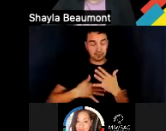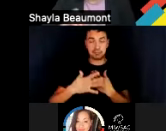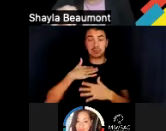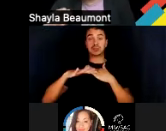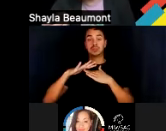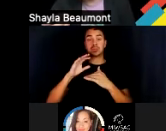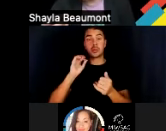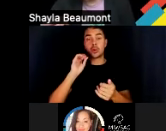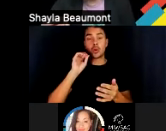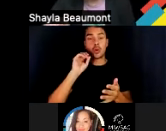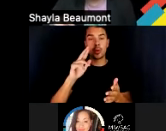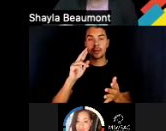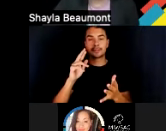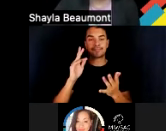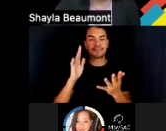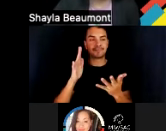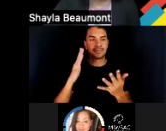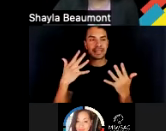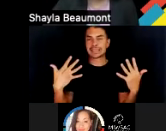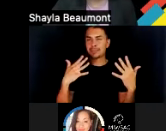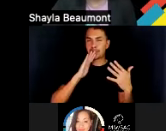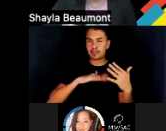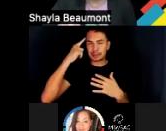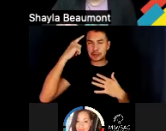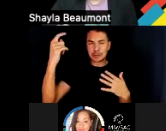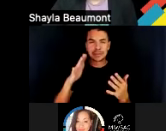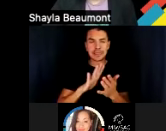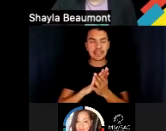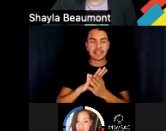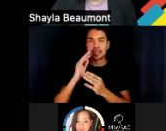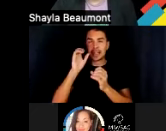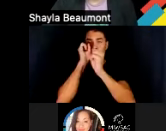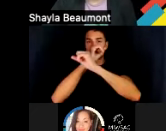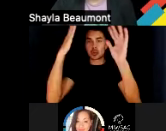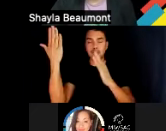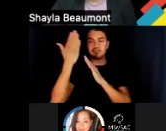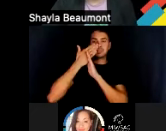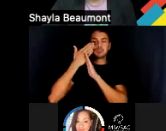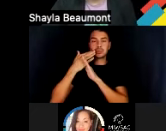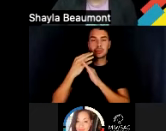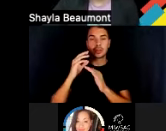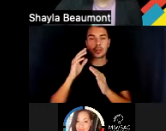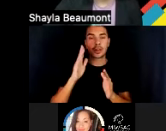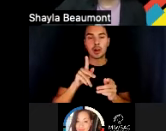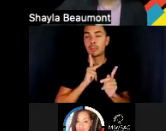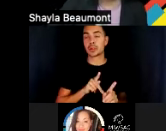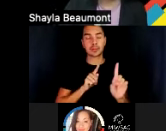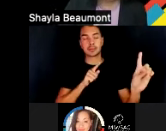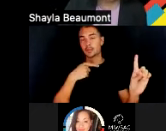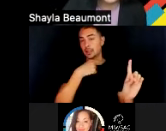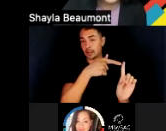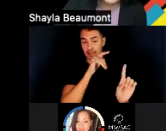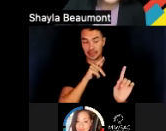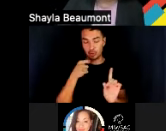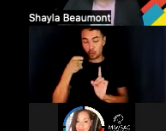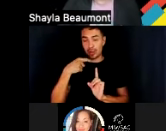including a person to avoid the possible triggers, staying away from places, objects, people that remind them, feeling